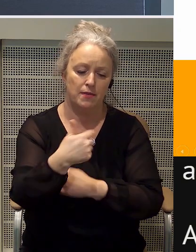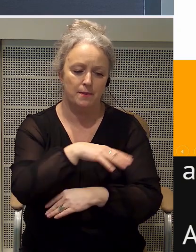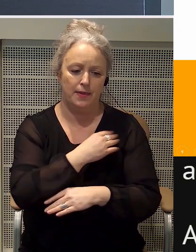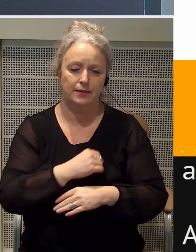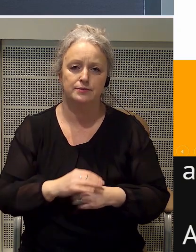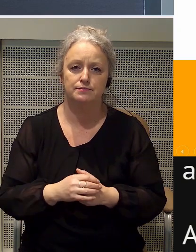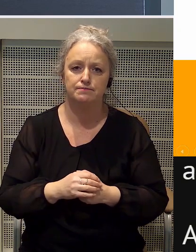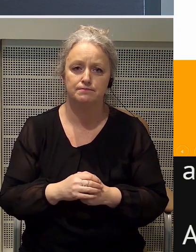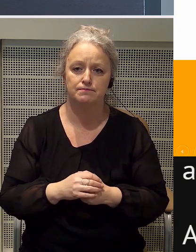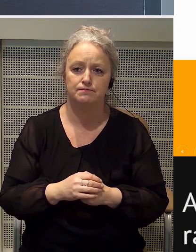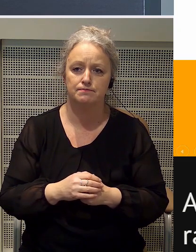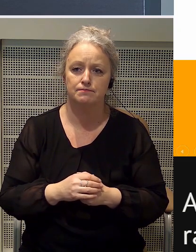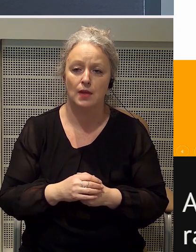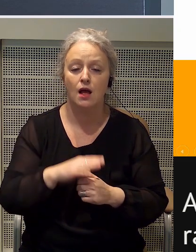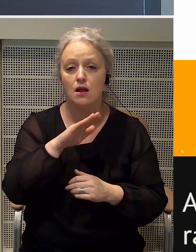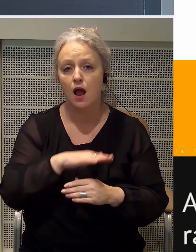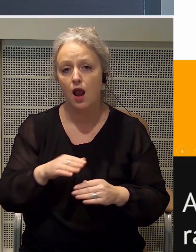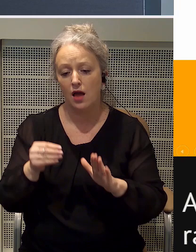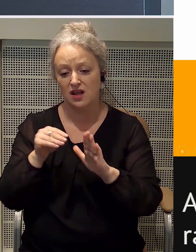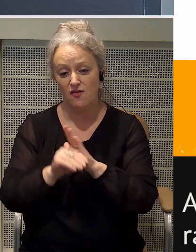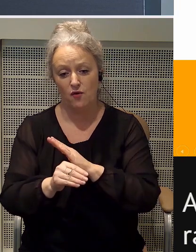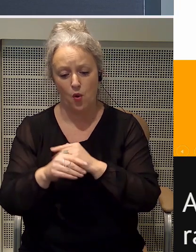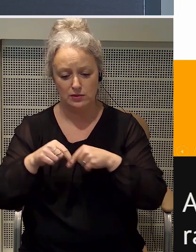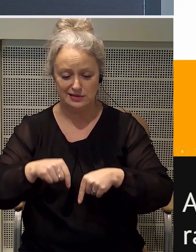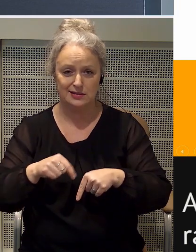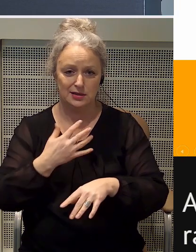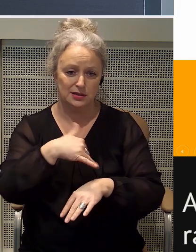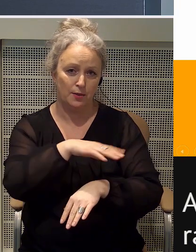see the different treatments that we are supporting,